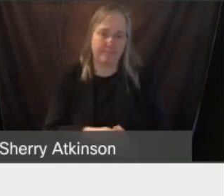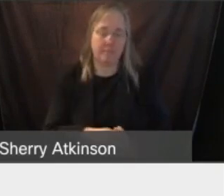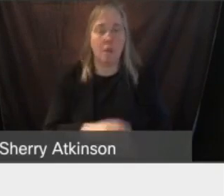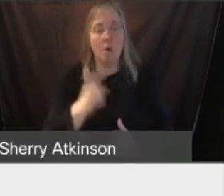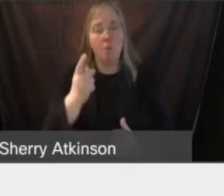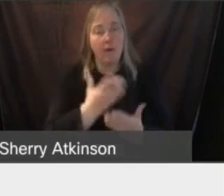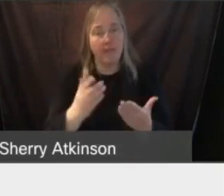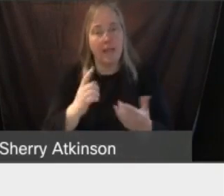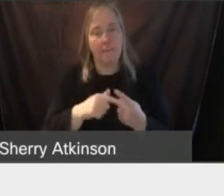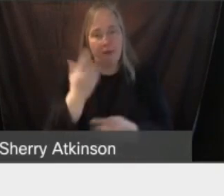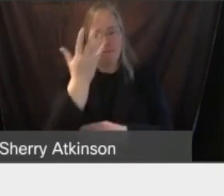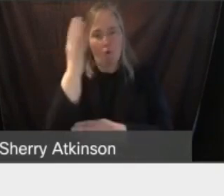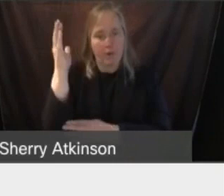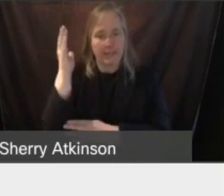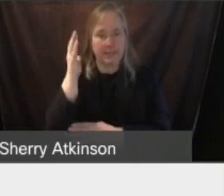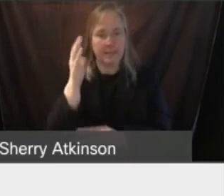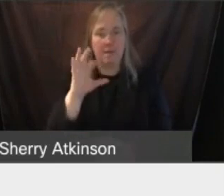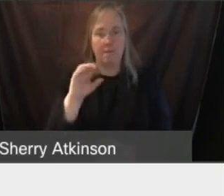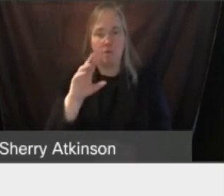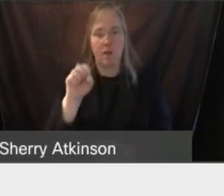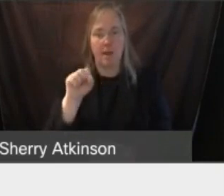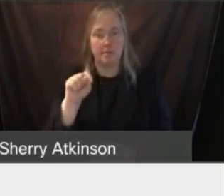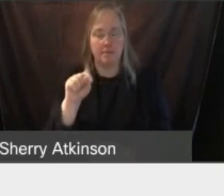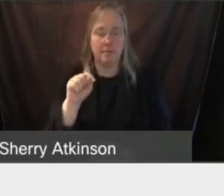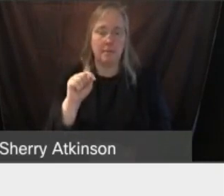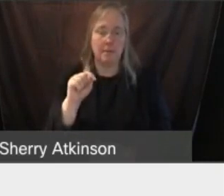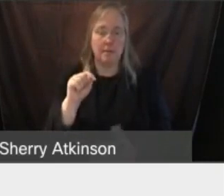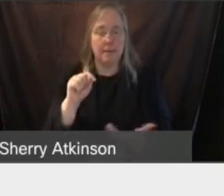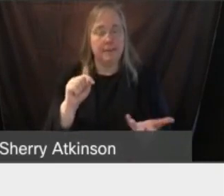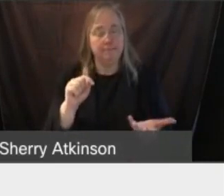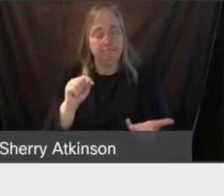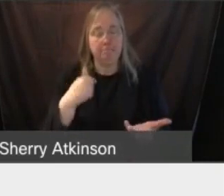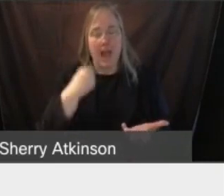thing about Forest, and I think it's